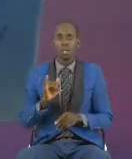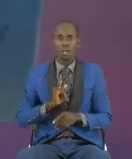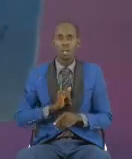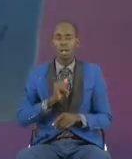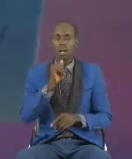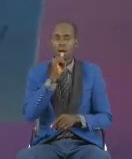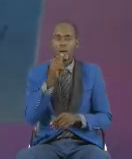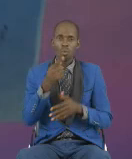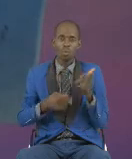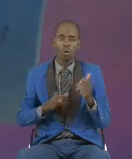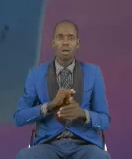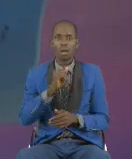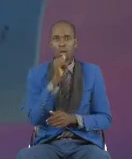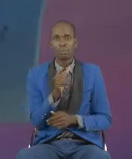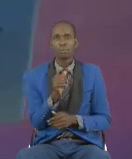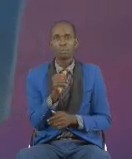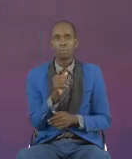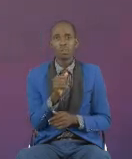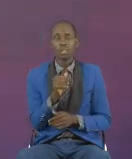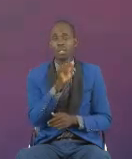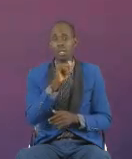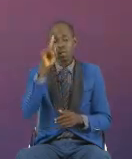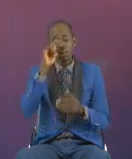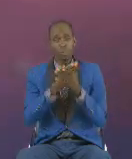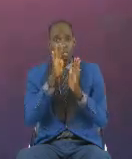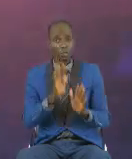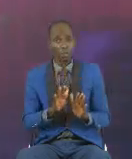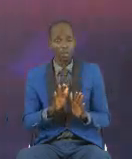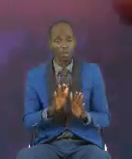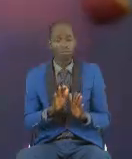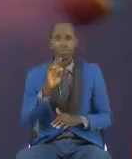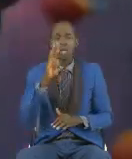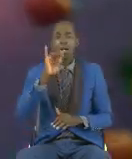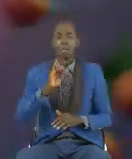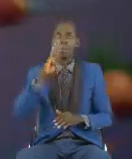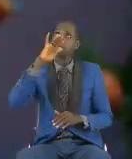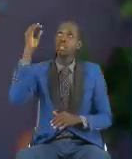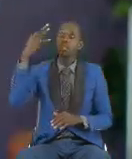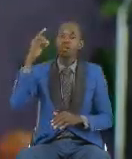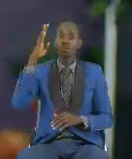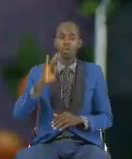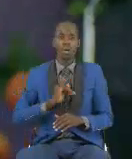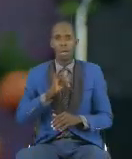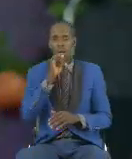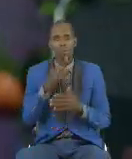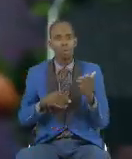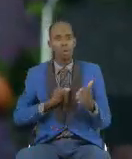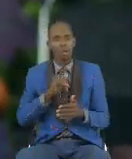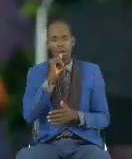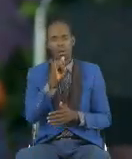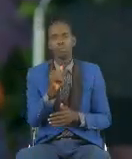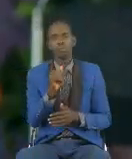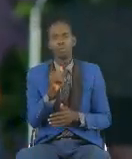am. A believer, by the grace of God, I am what I am. A preacher, by